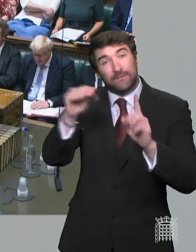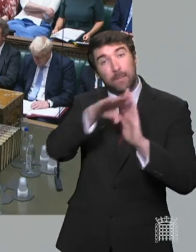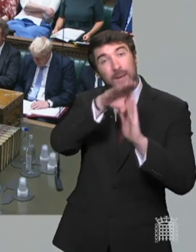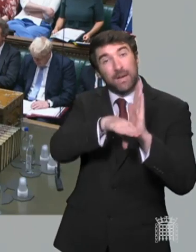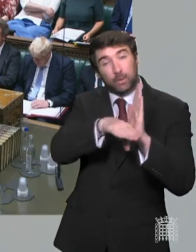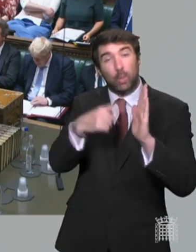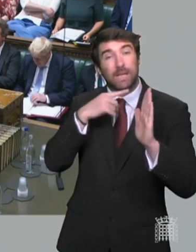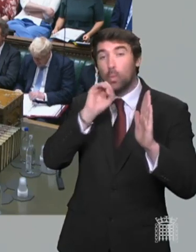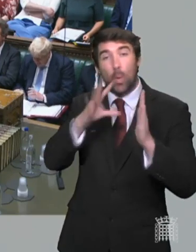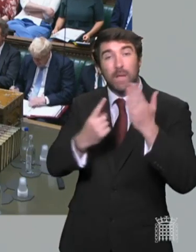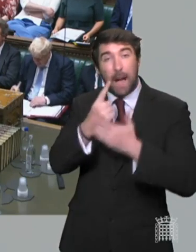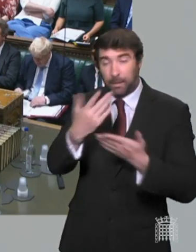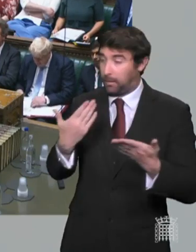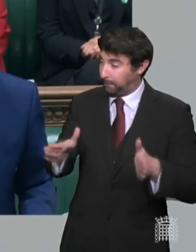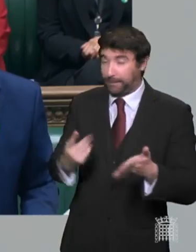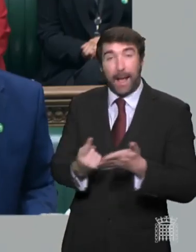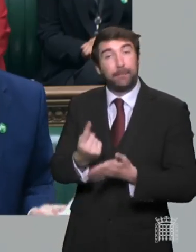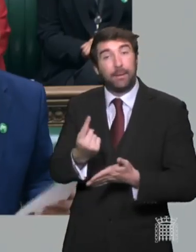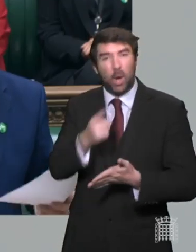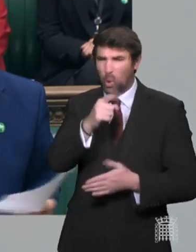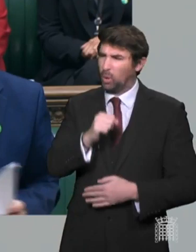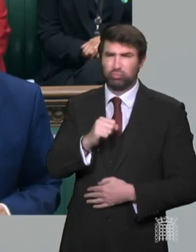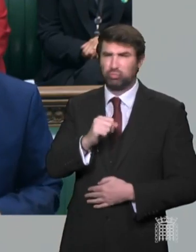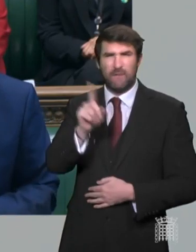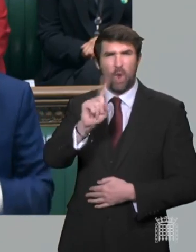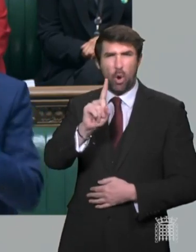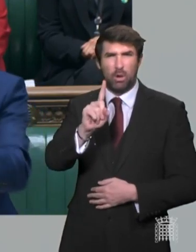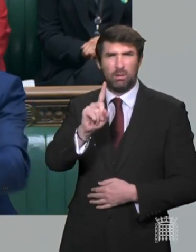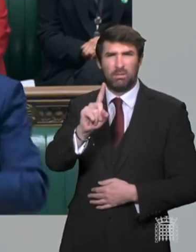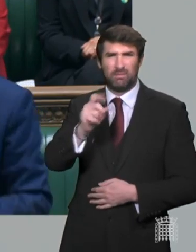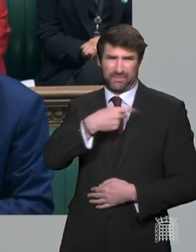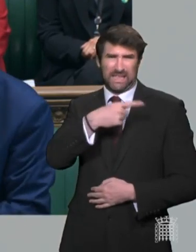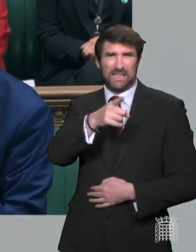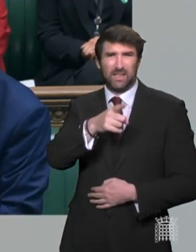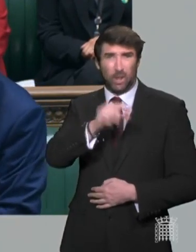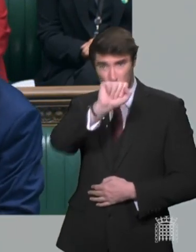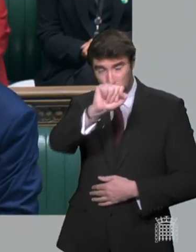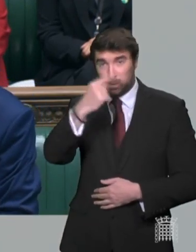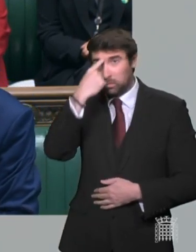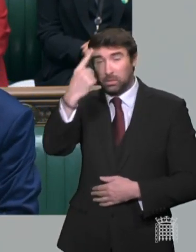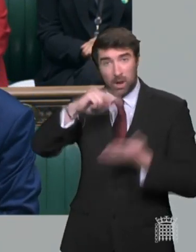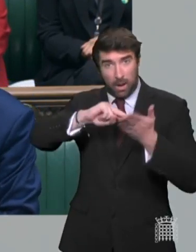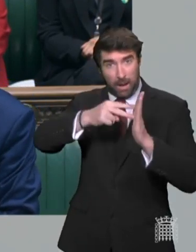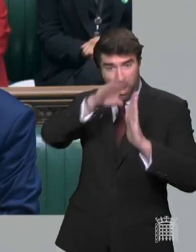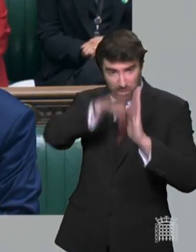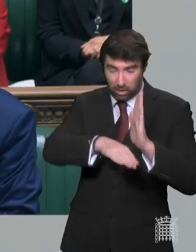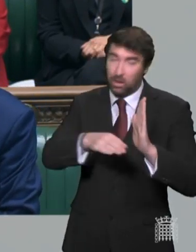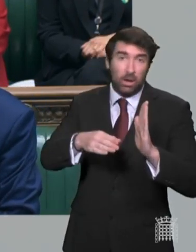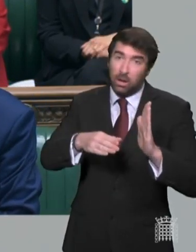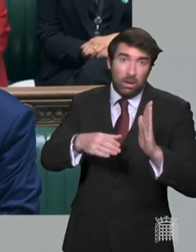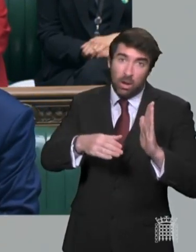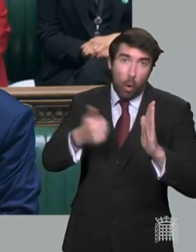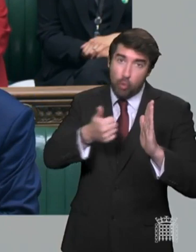the cost of this failure? Working people. Under his plan, a landlord